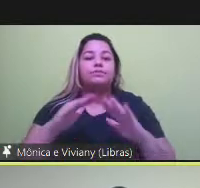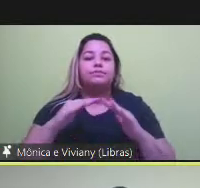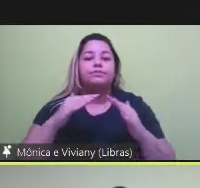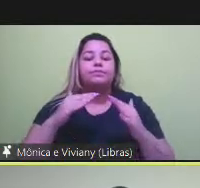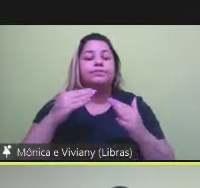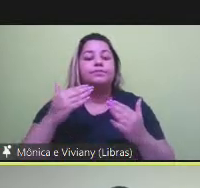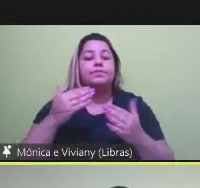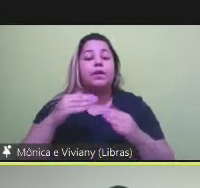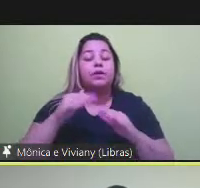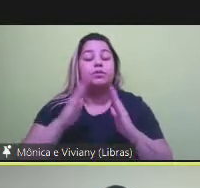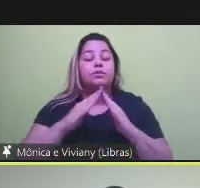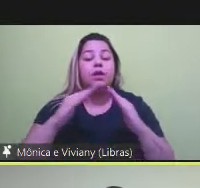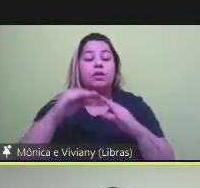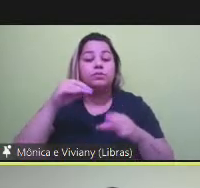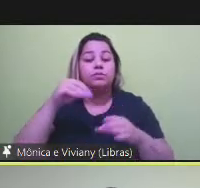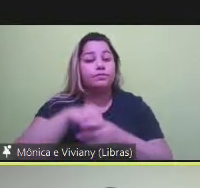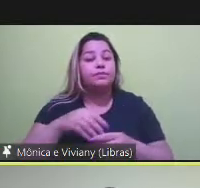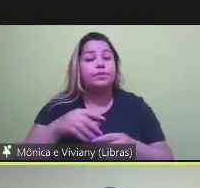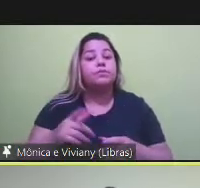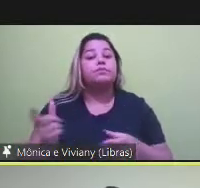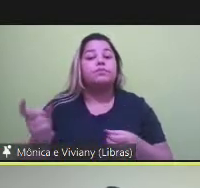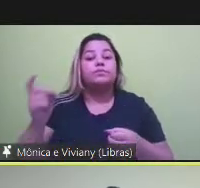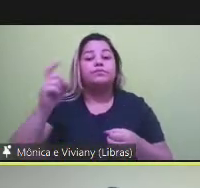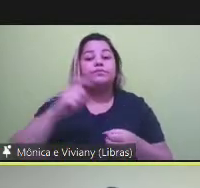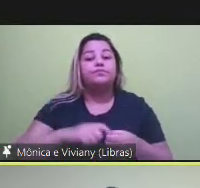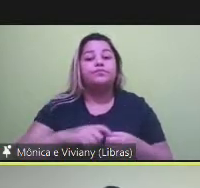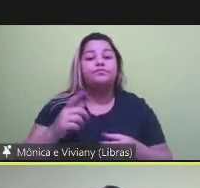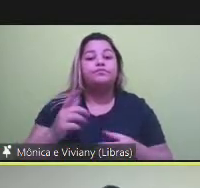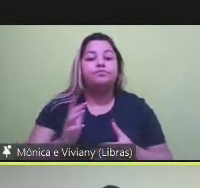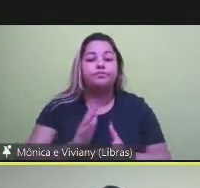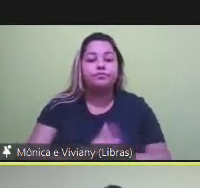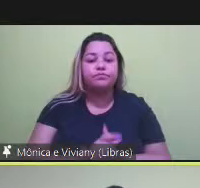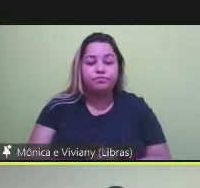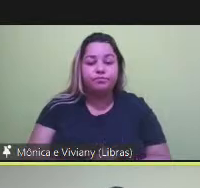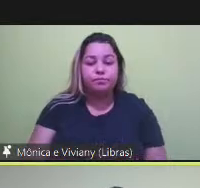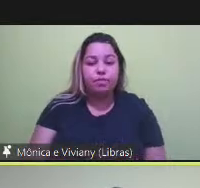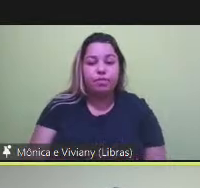will retake it from now.